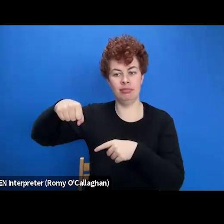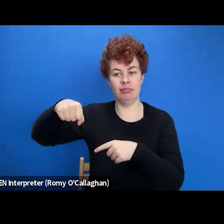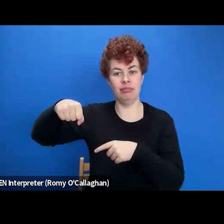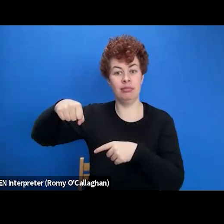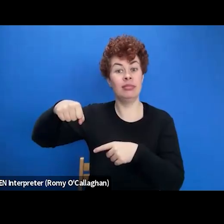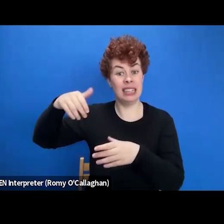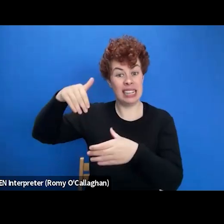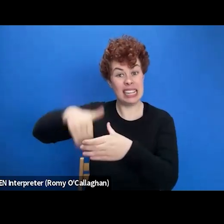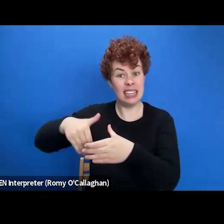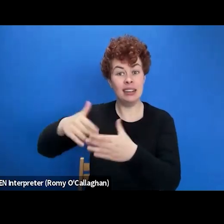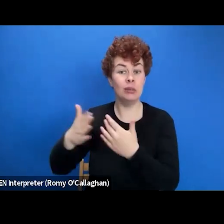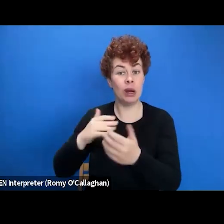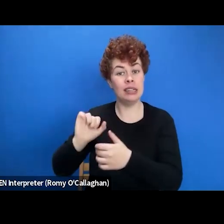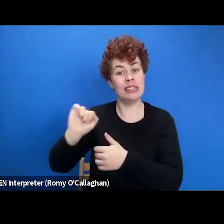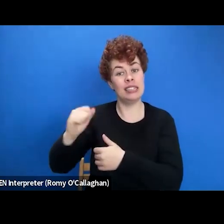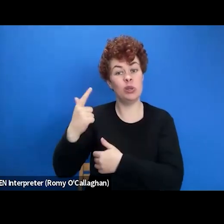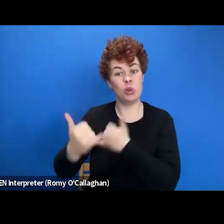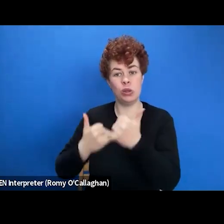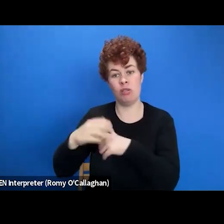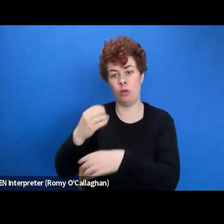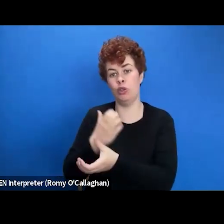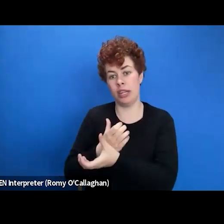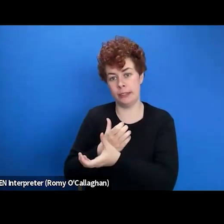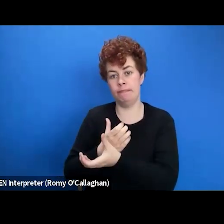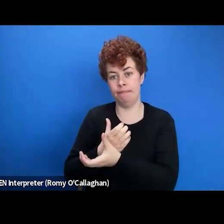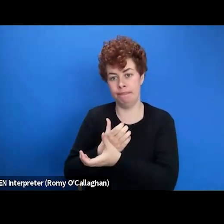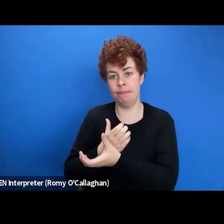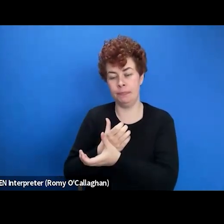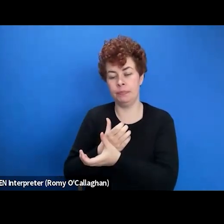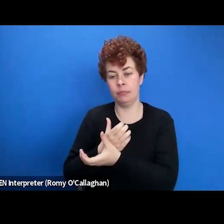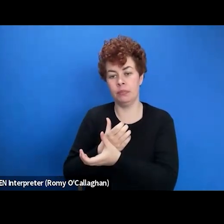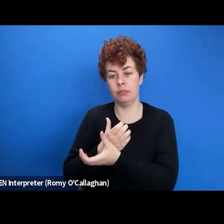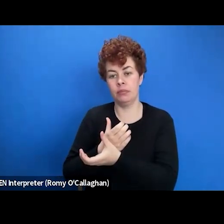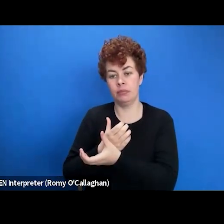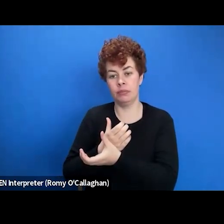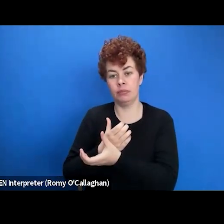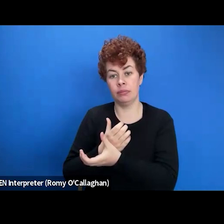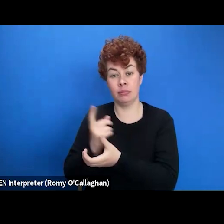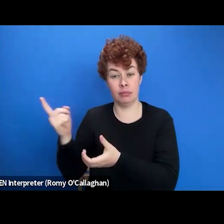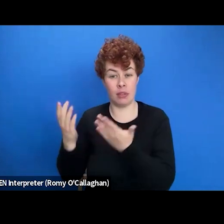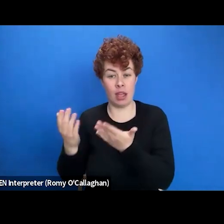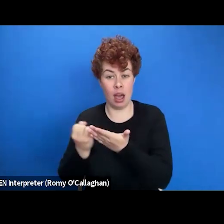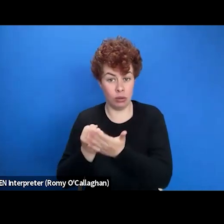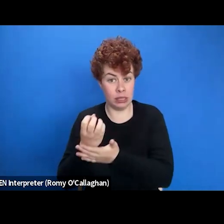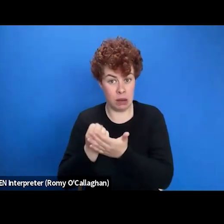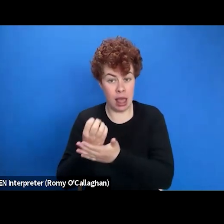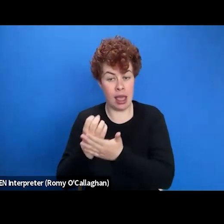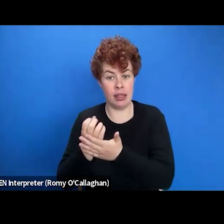2-year-old child. And the way he explained it, and I